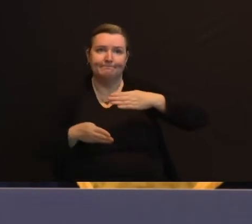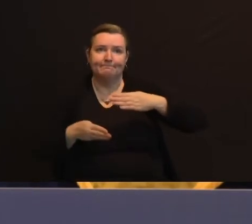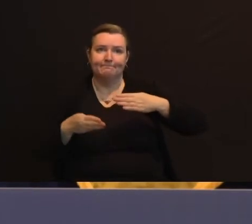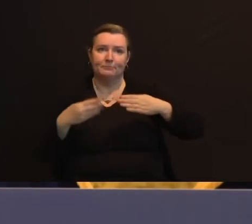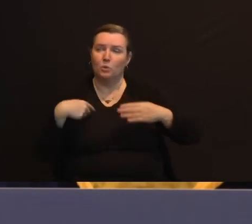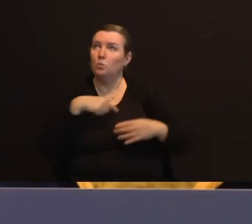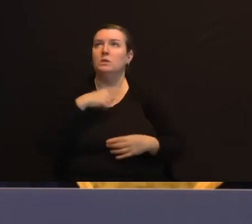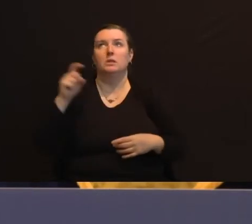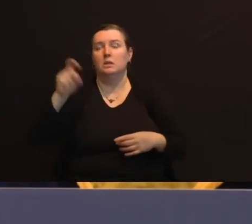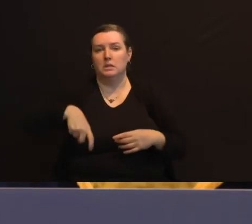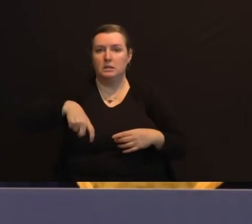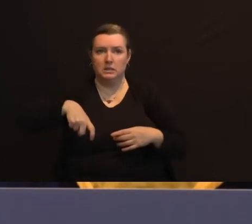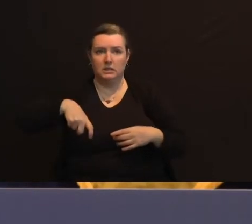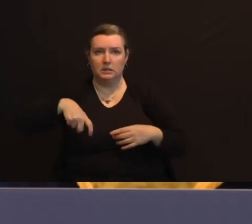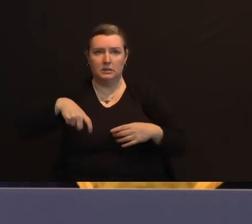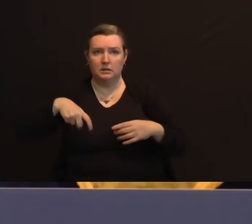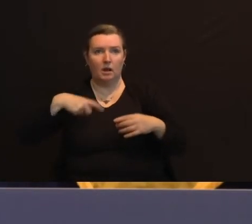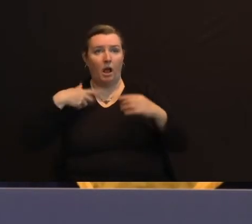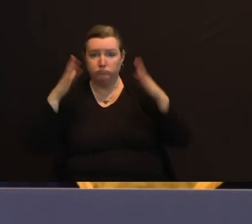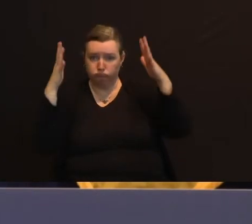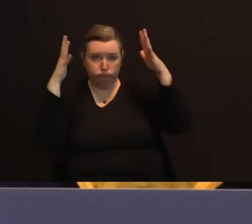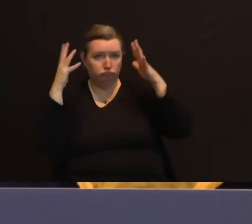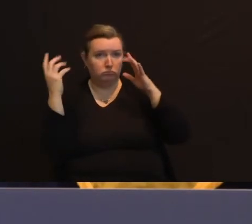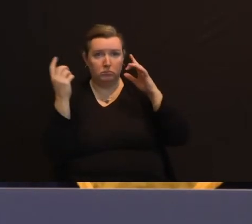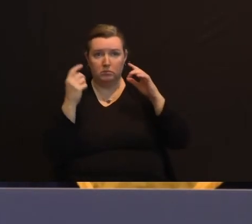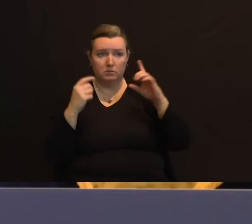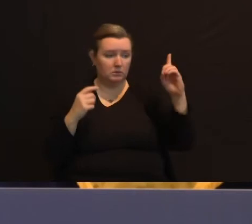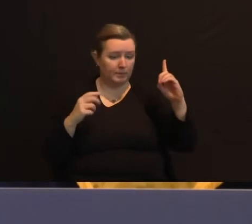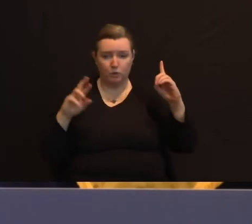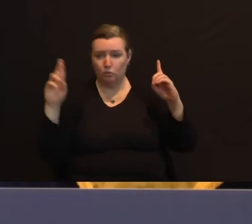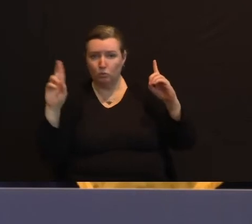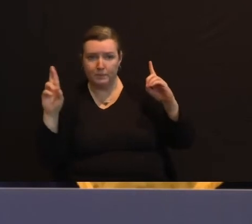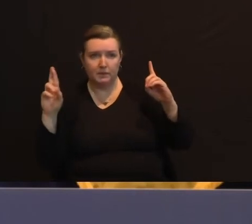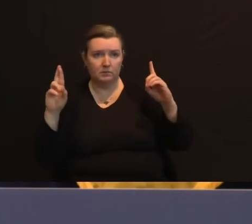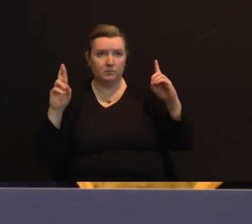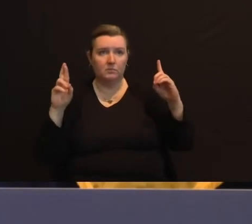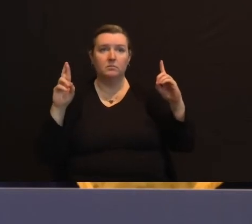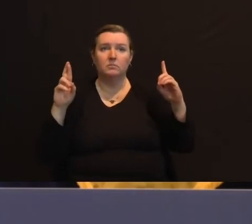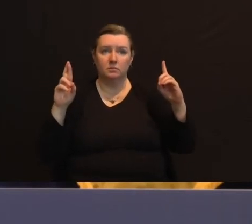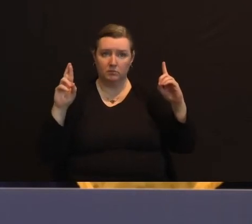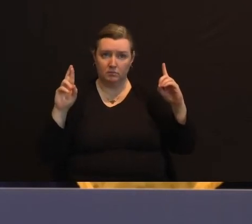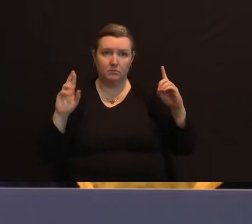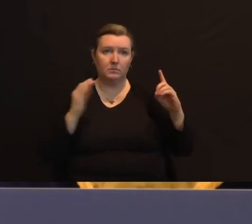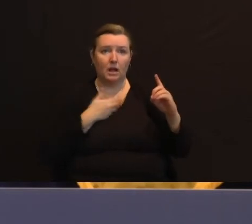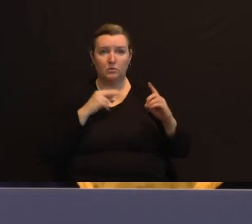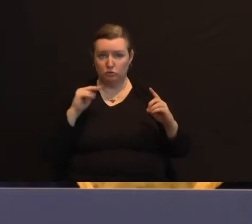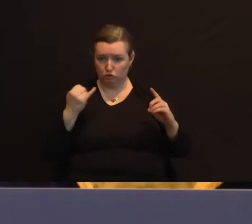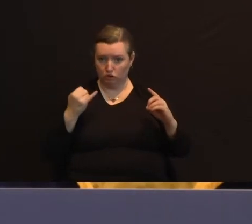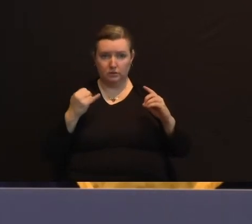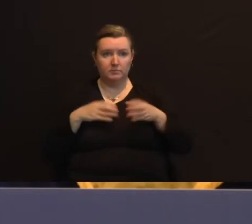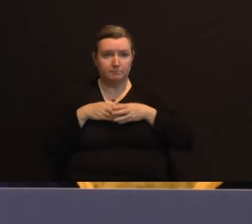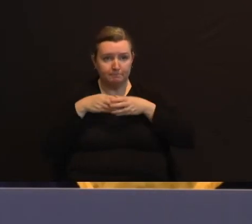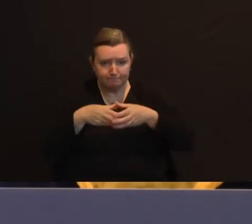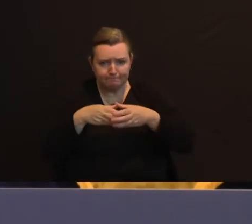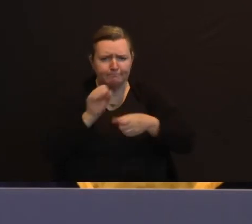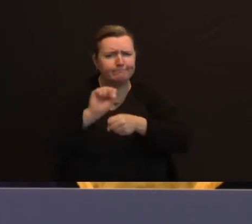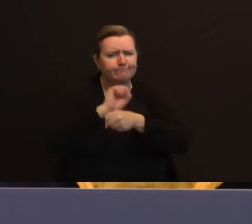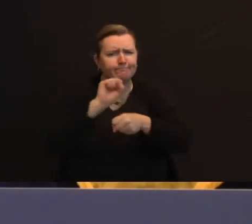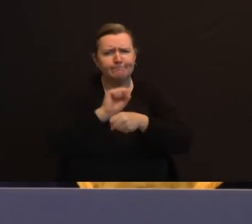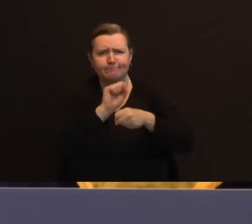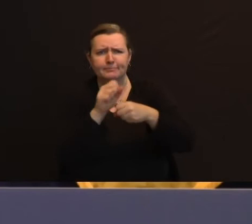applaud everybody on both sides of the aisle, including folks in our delegation who are doing everything they can